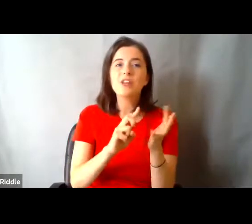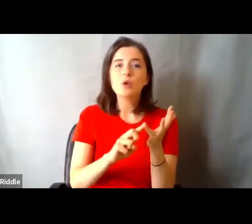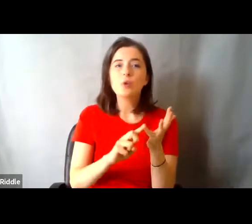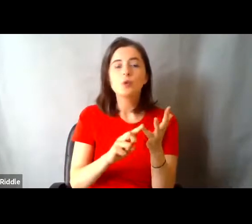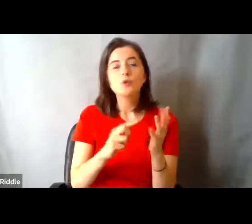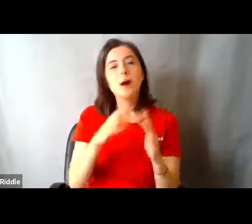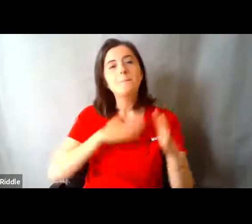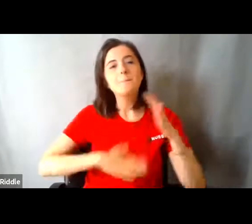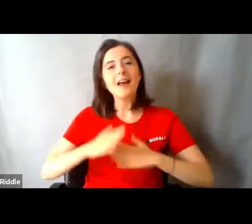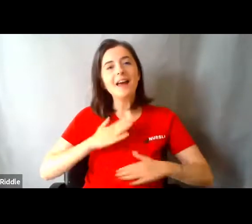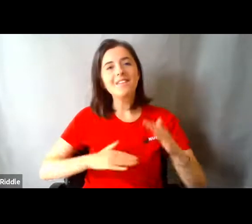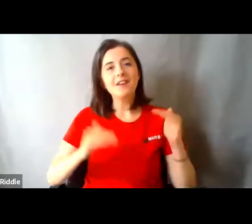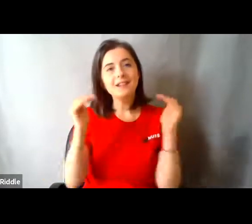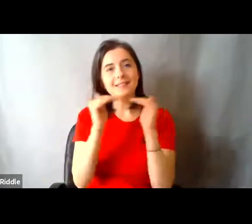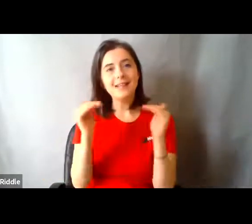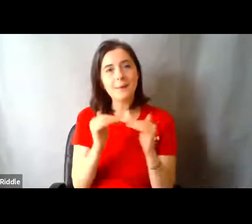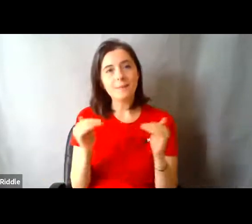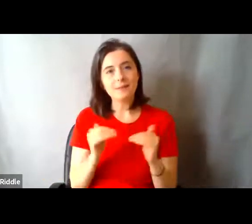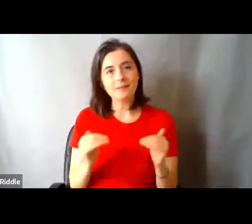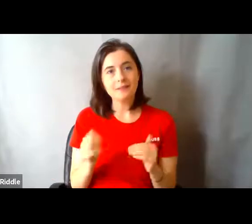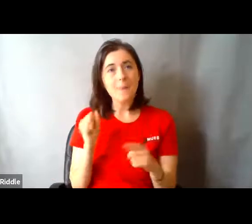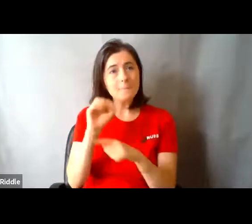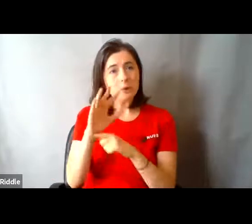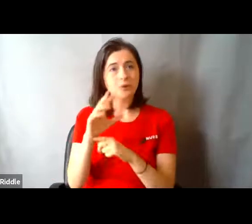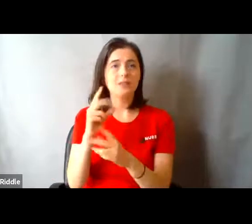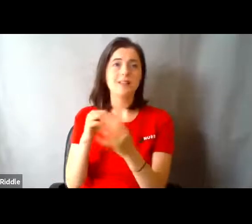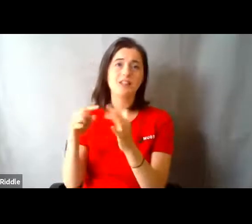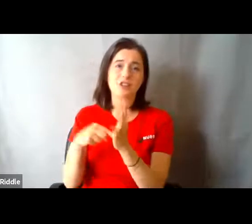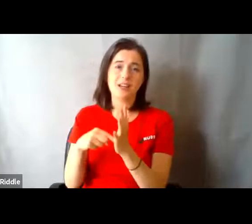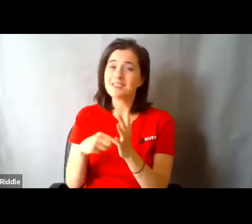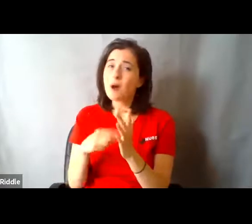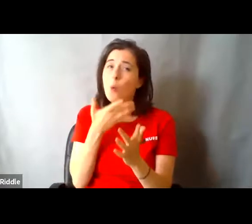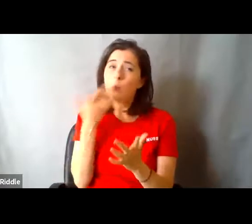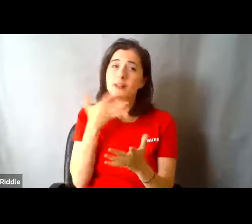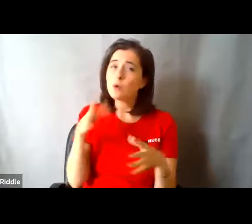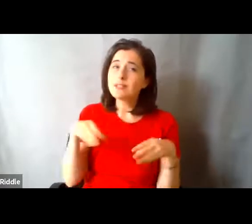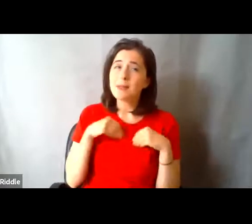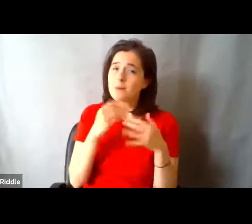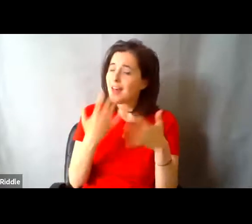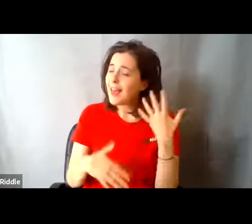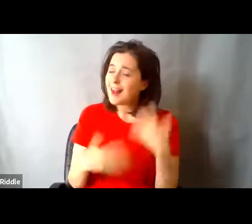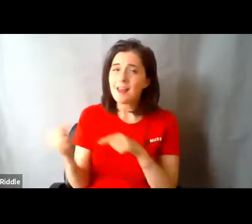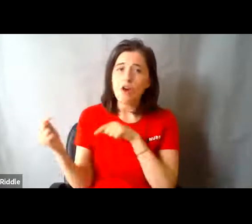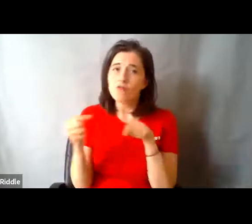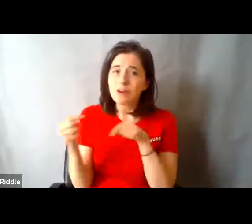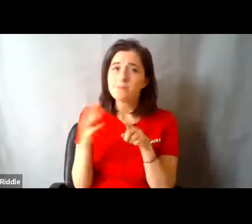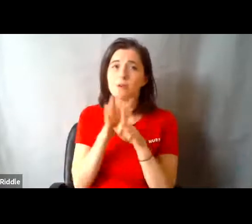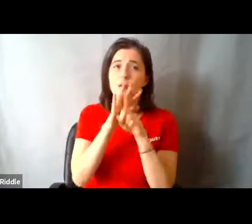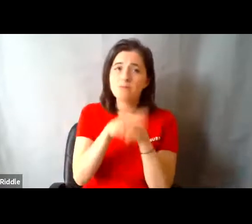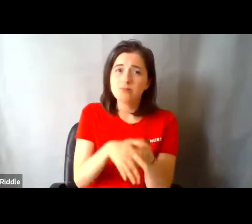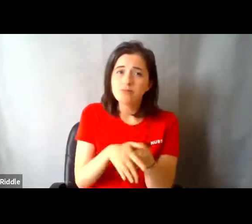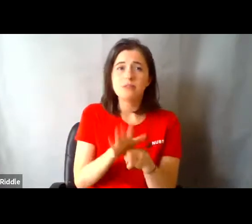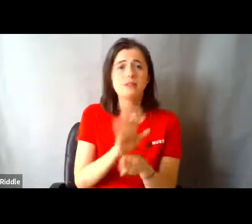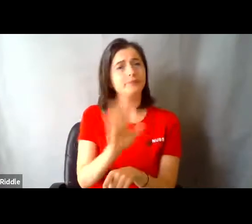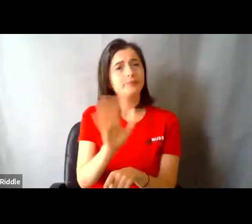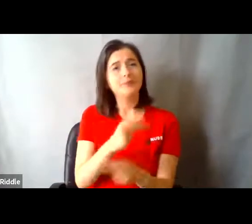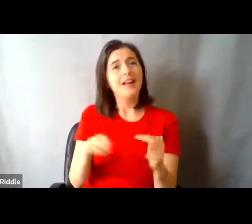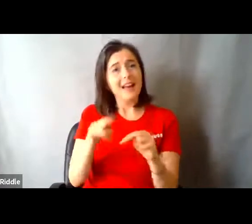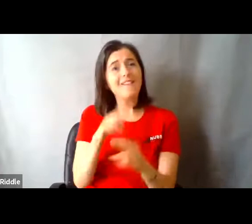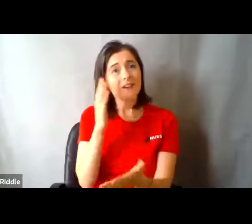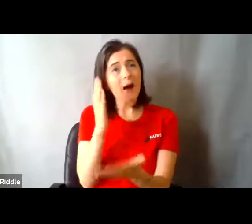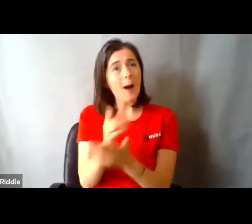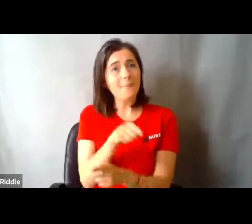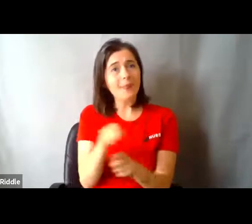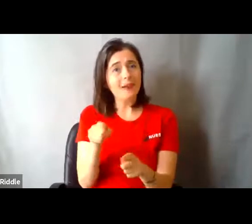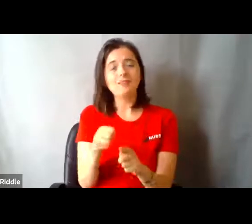very simple. We don't tolerate any discriminatory behaviour or harassment, and anyone indulging in any of that behaviour will be ejected from